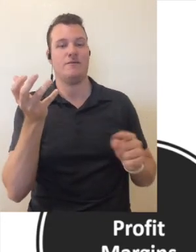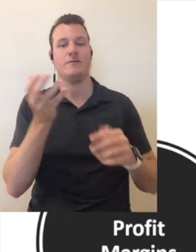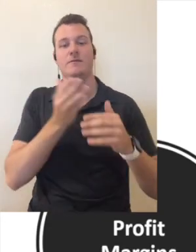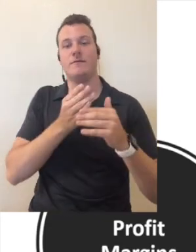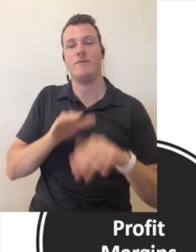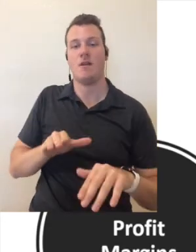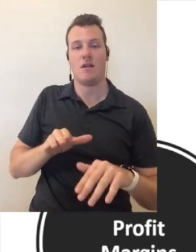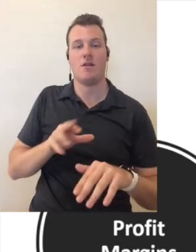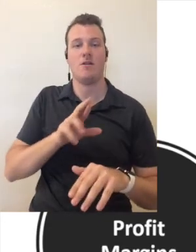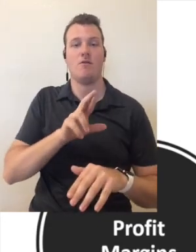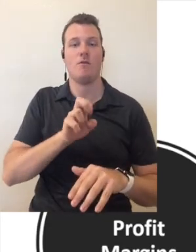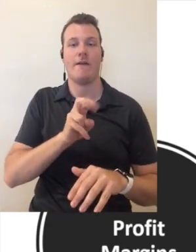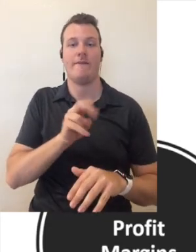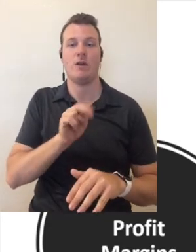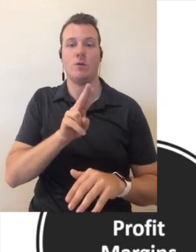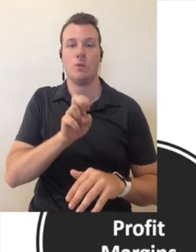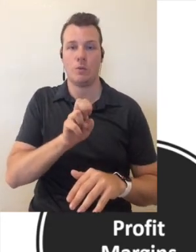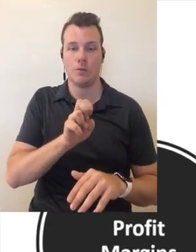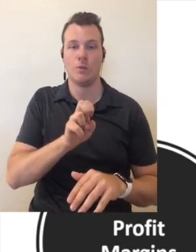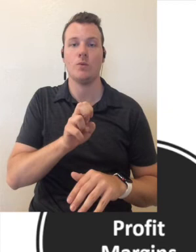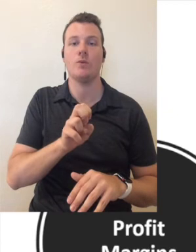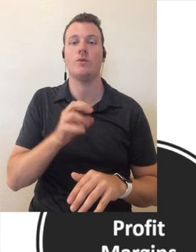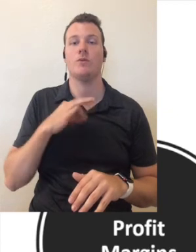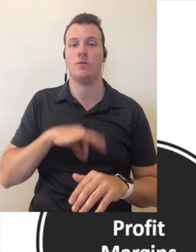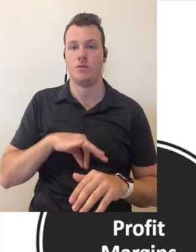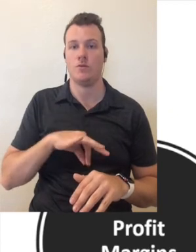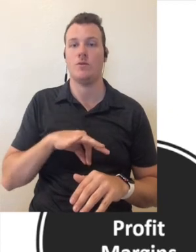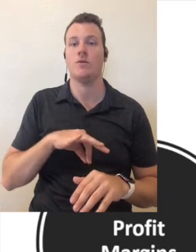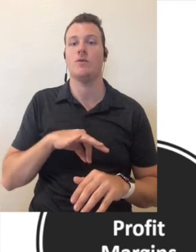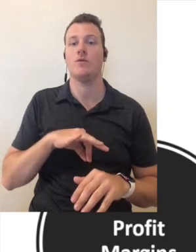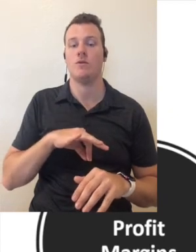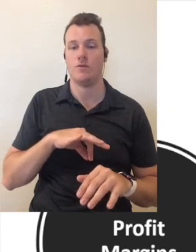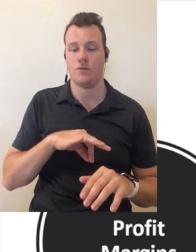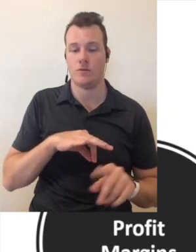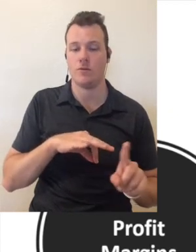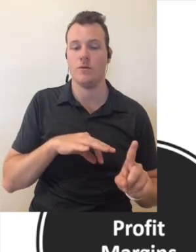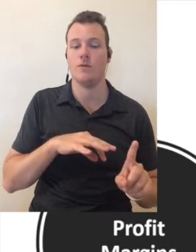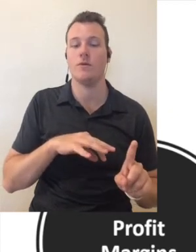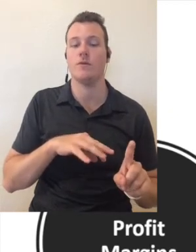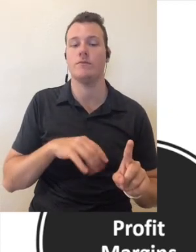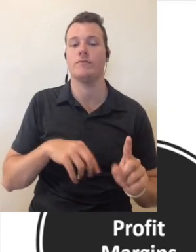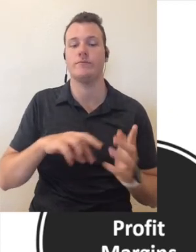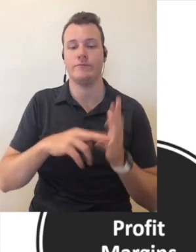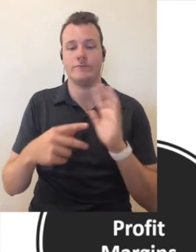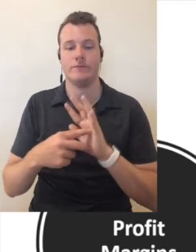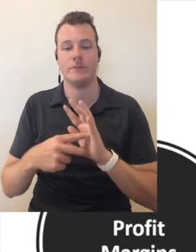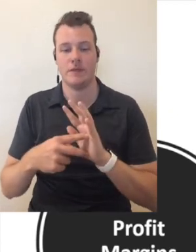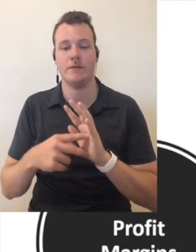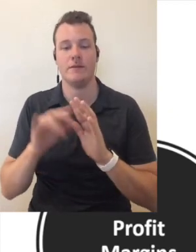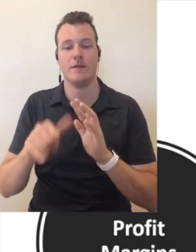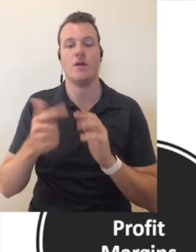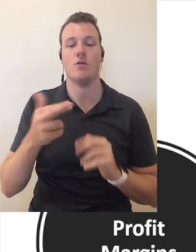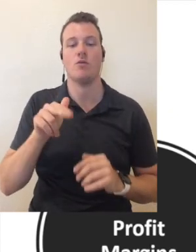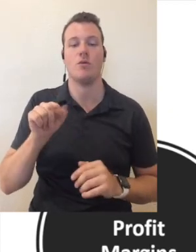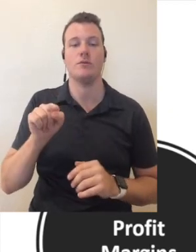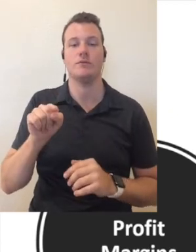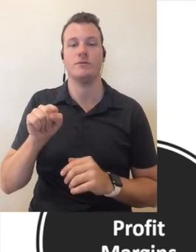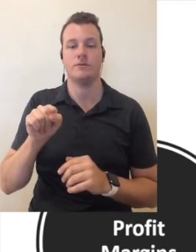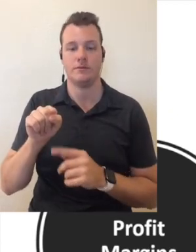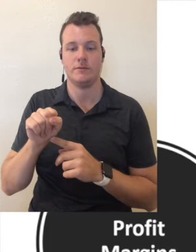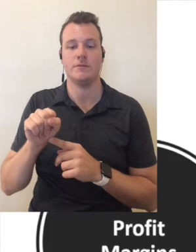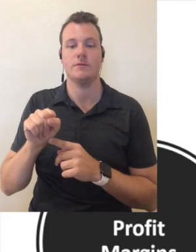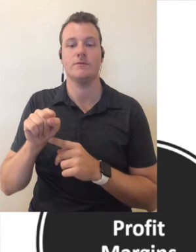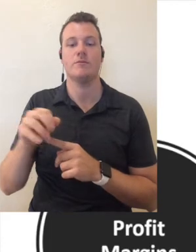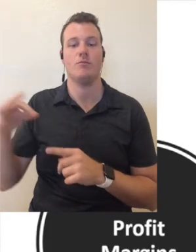of $40,000, and we're now dividing that by our revenue, and it's telling